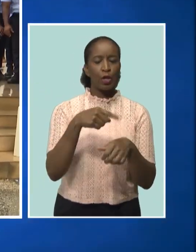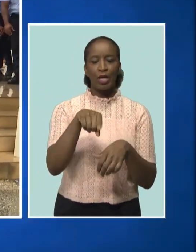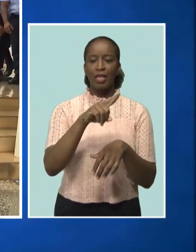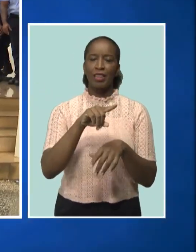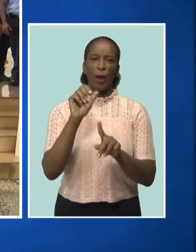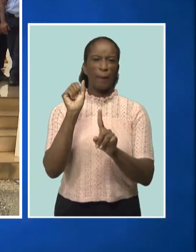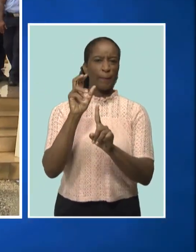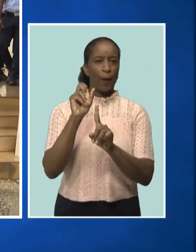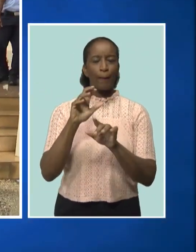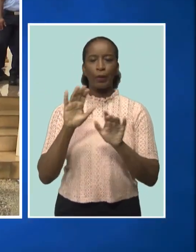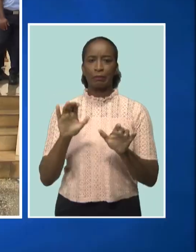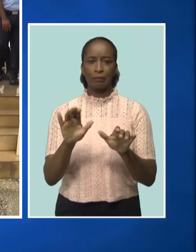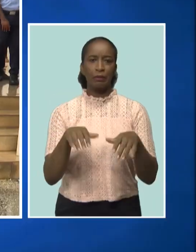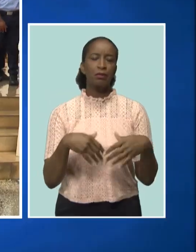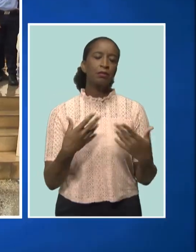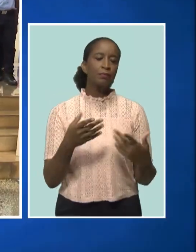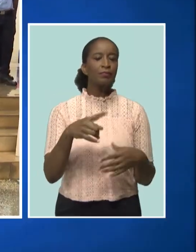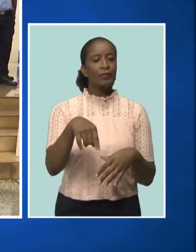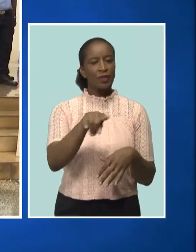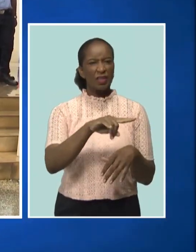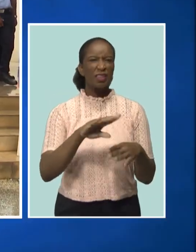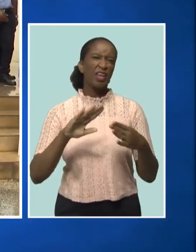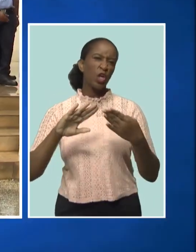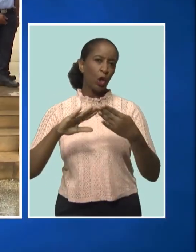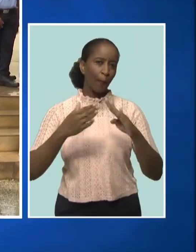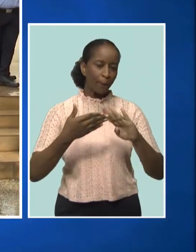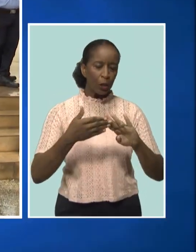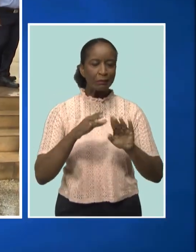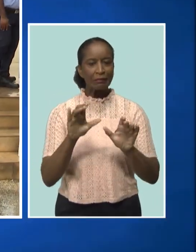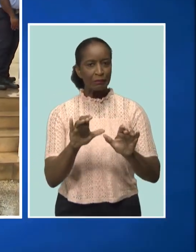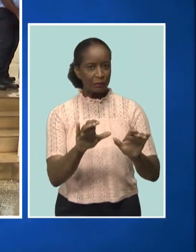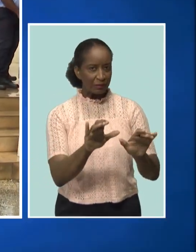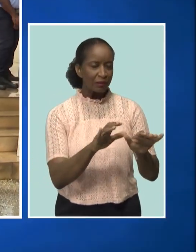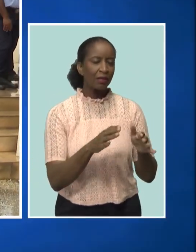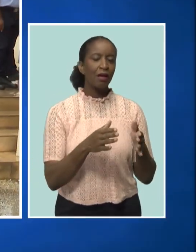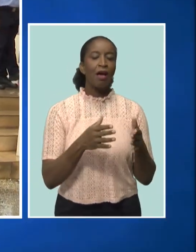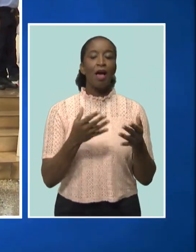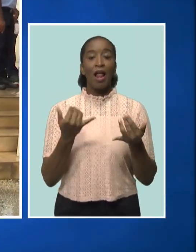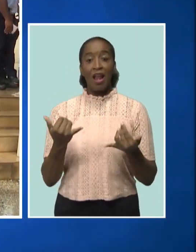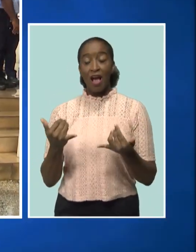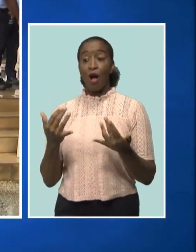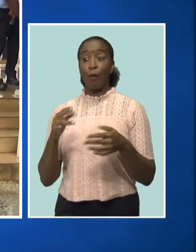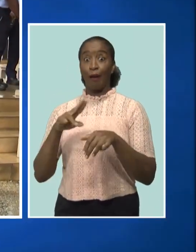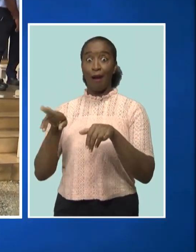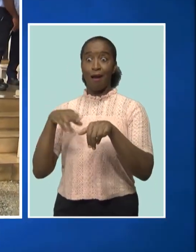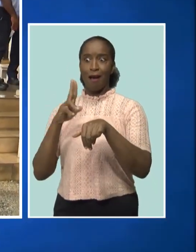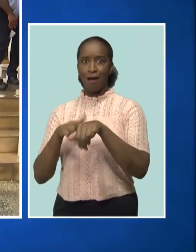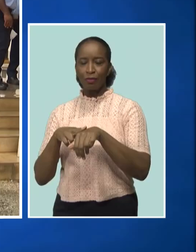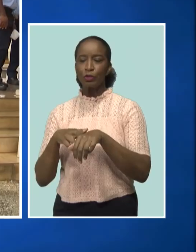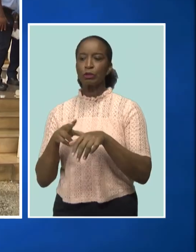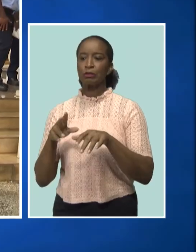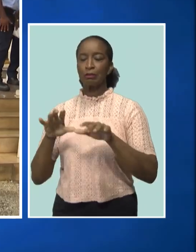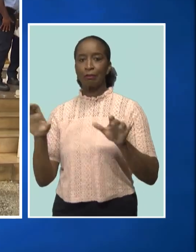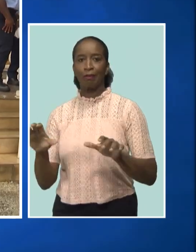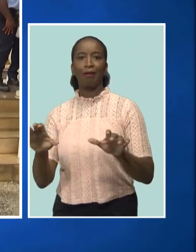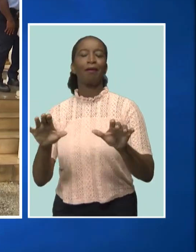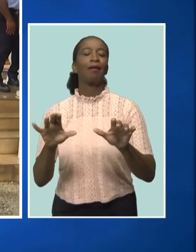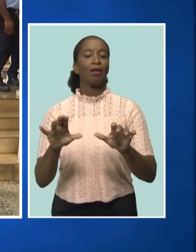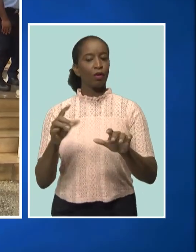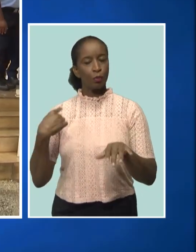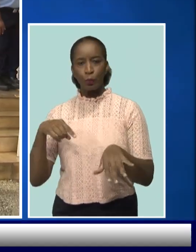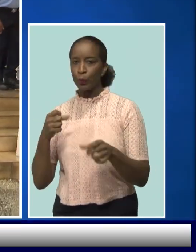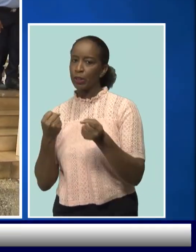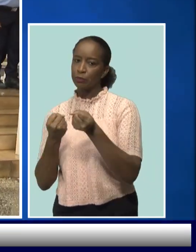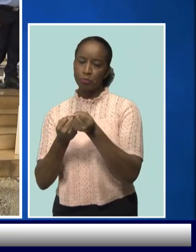community level of organization now have to come up to the national level. So our involvement, we ensure all of the support services are here. We